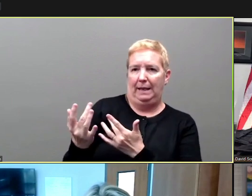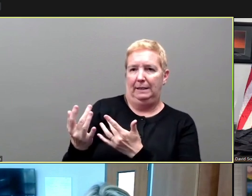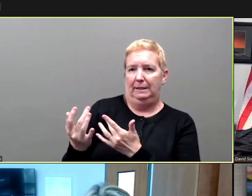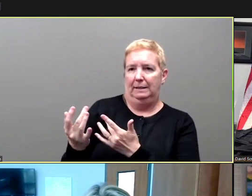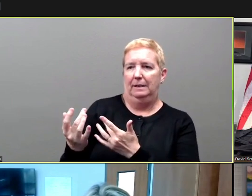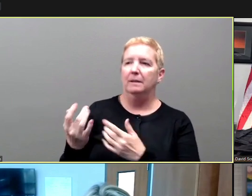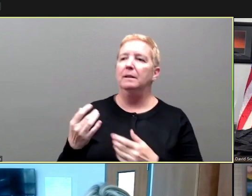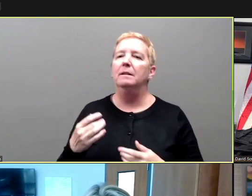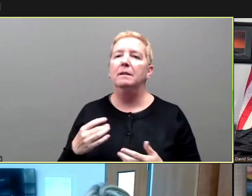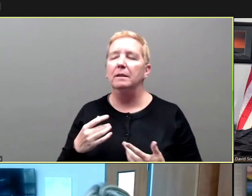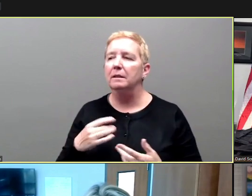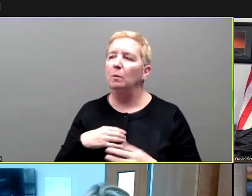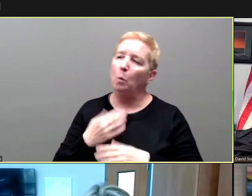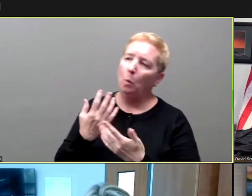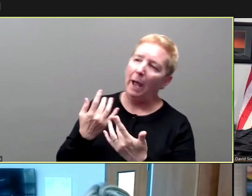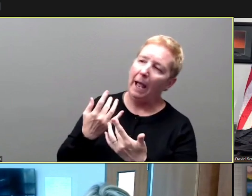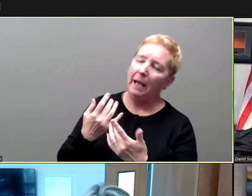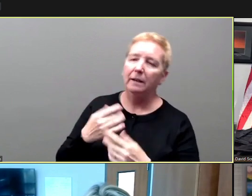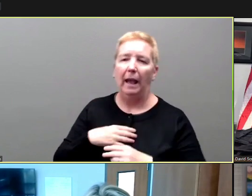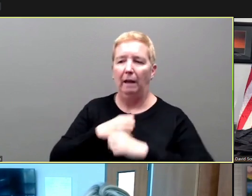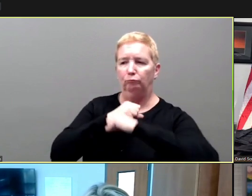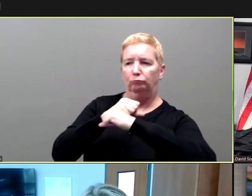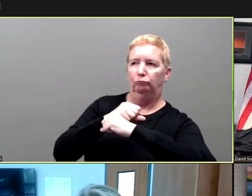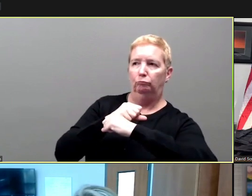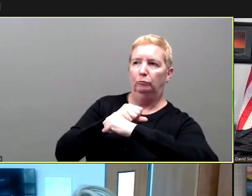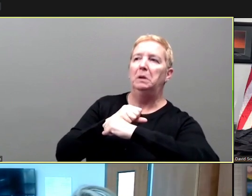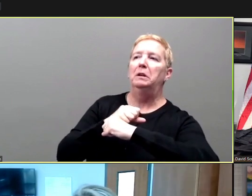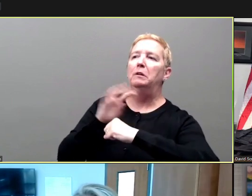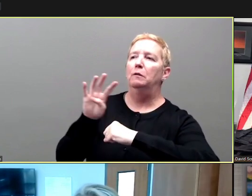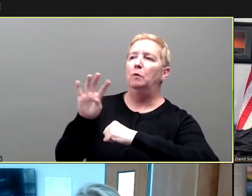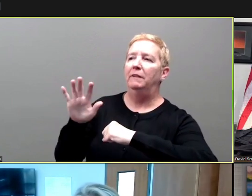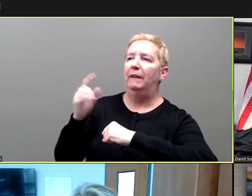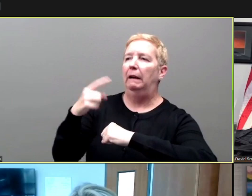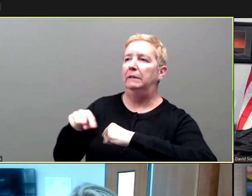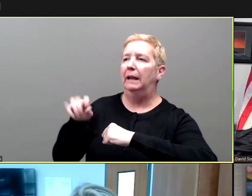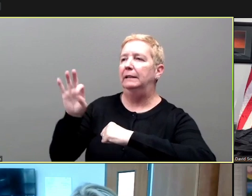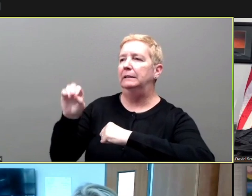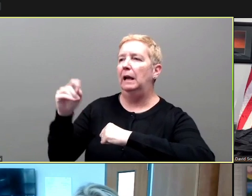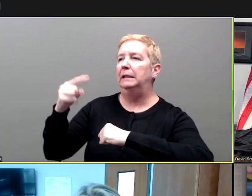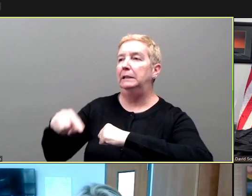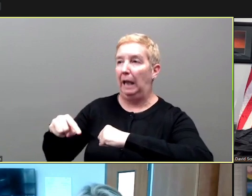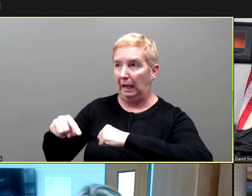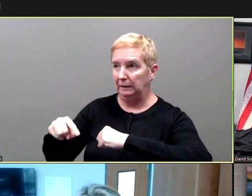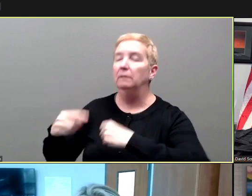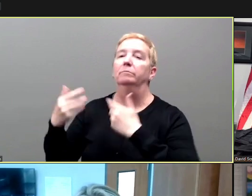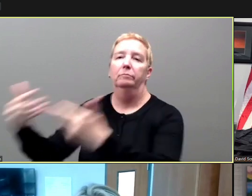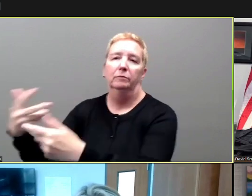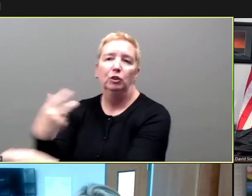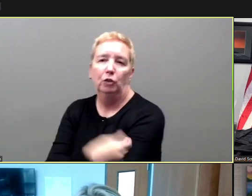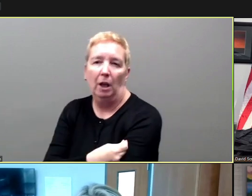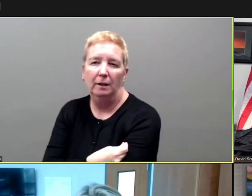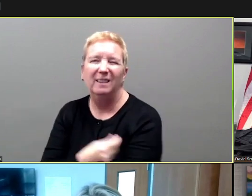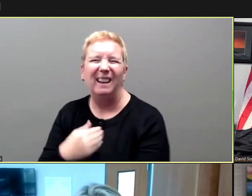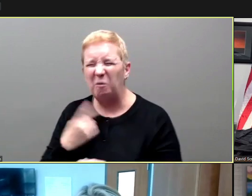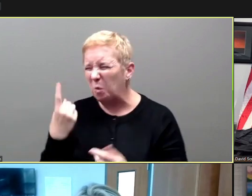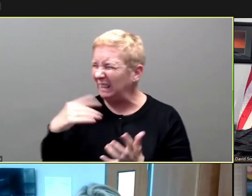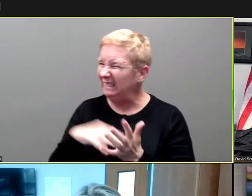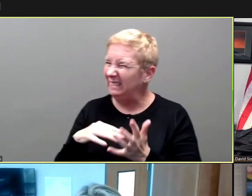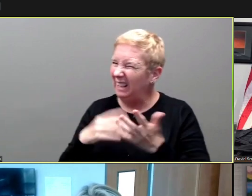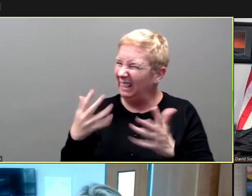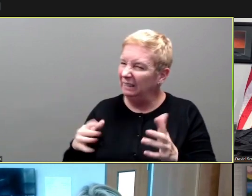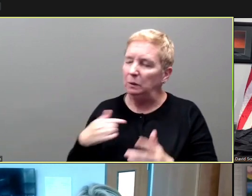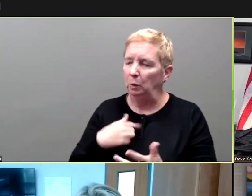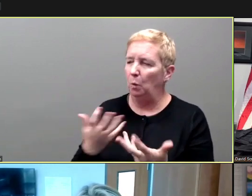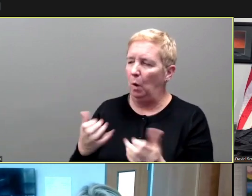immunity by waiting 45 to 90 days. And it was one study, we're waiting for more data on that. And then Laura, on demand